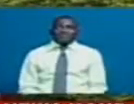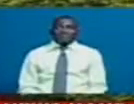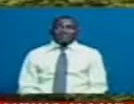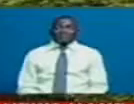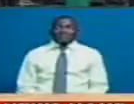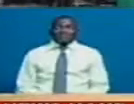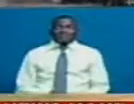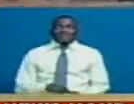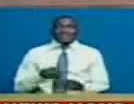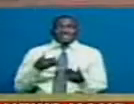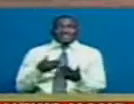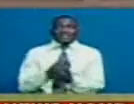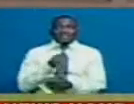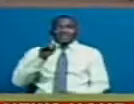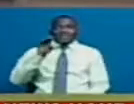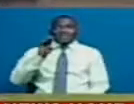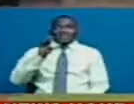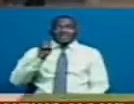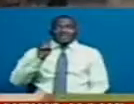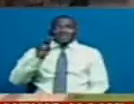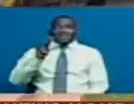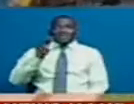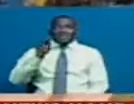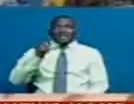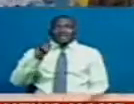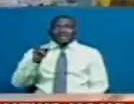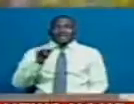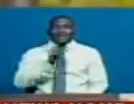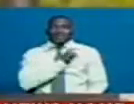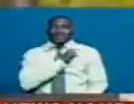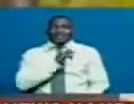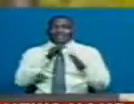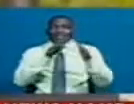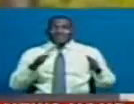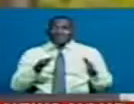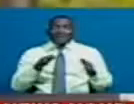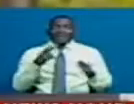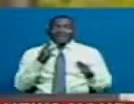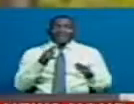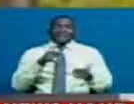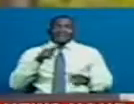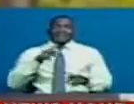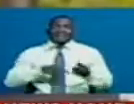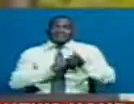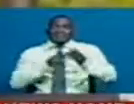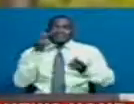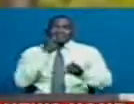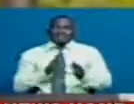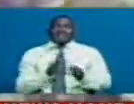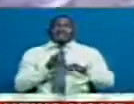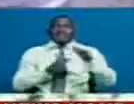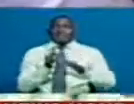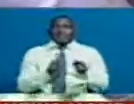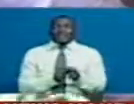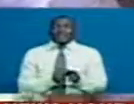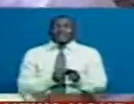The new Bekwai Divisional Police Headquarters was constructed by the First Deputy Speaker of Parliament, Mr. Joseph Osewusu.